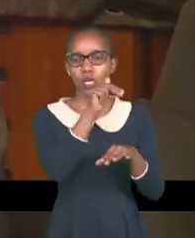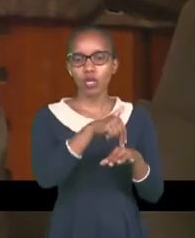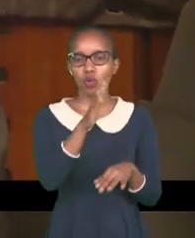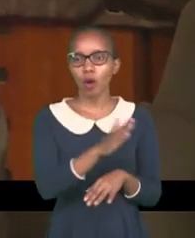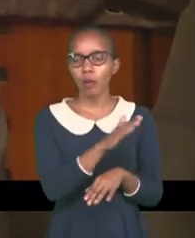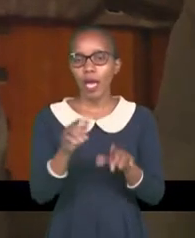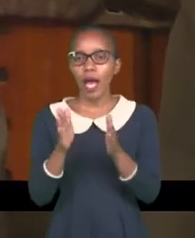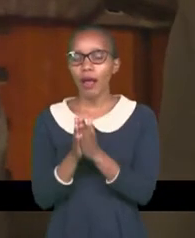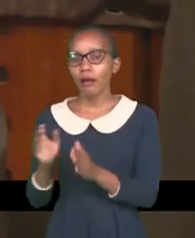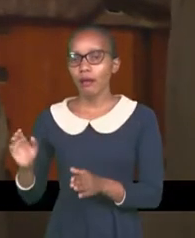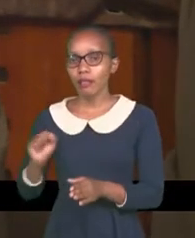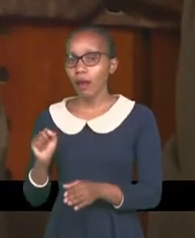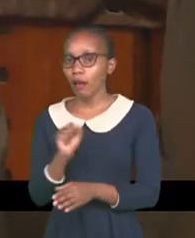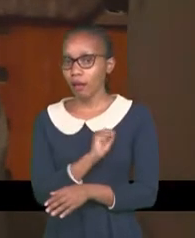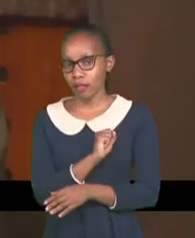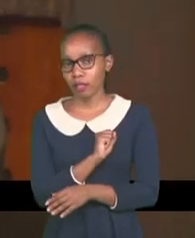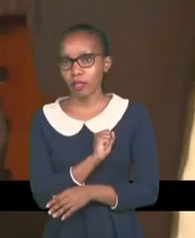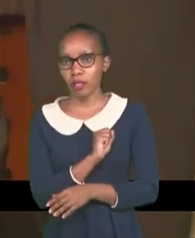the Senate.